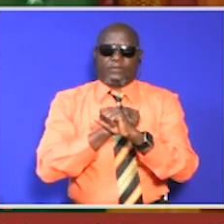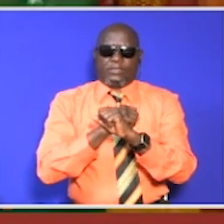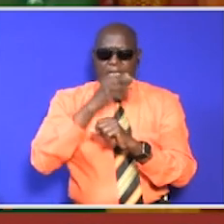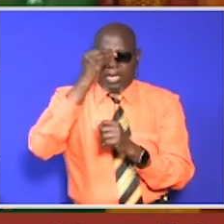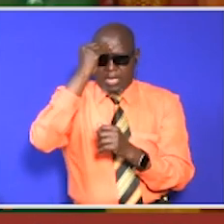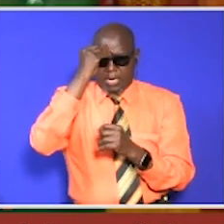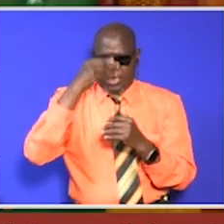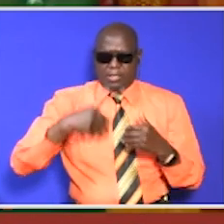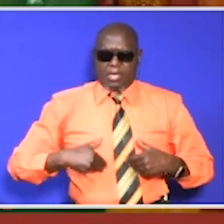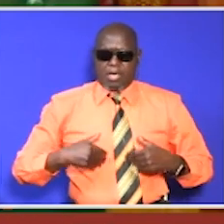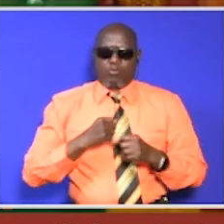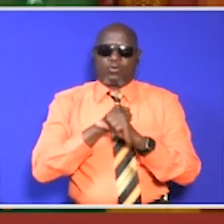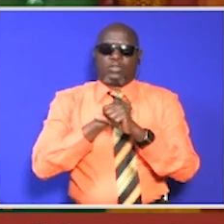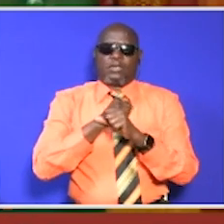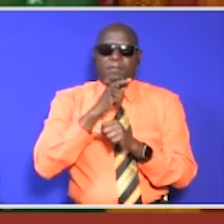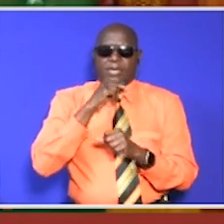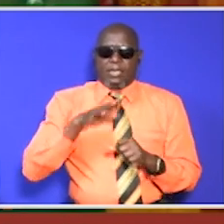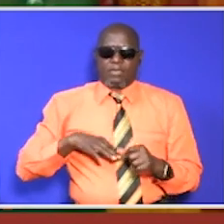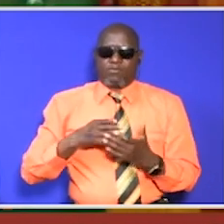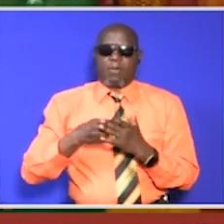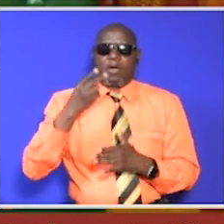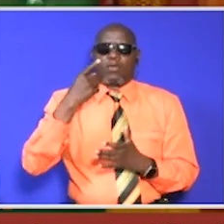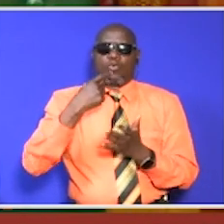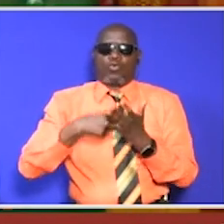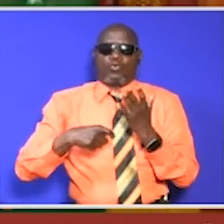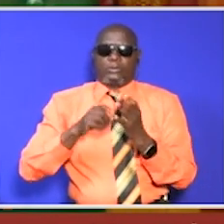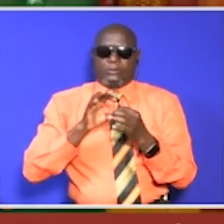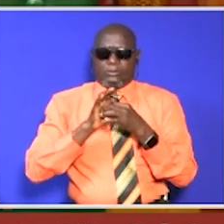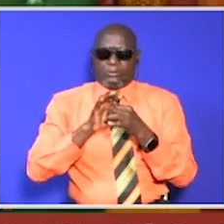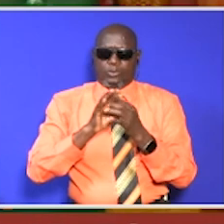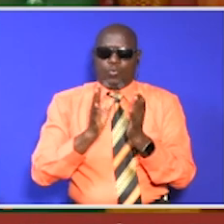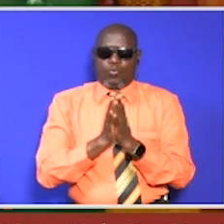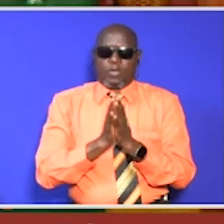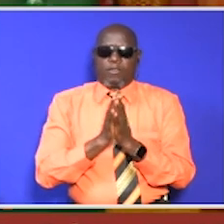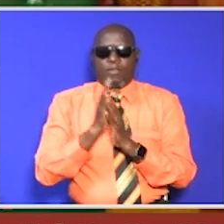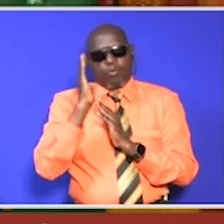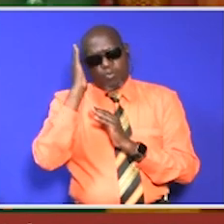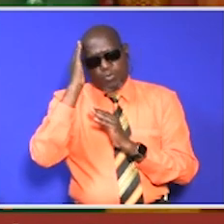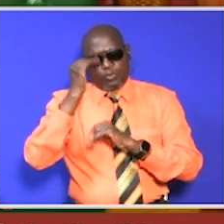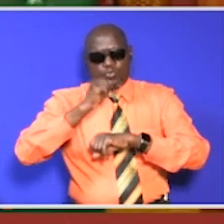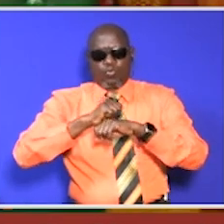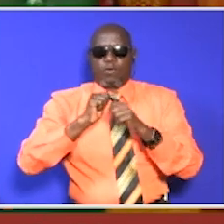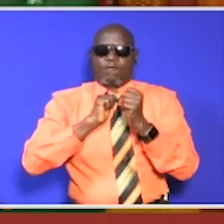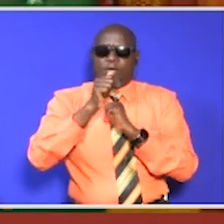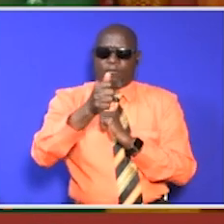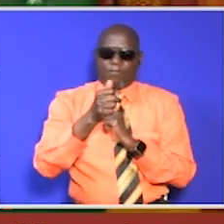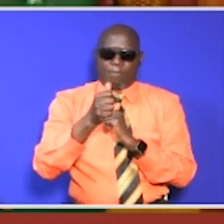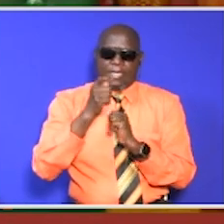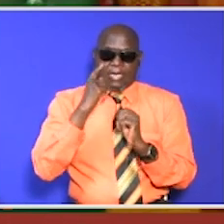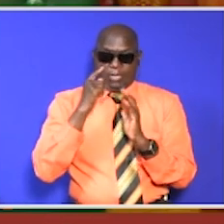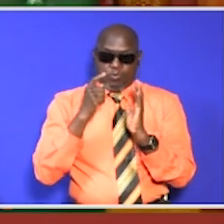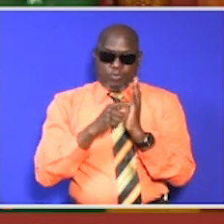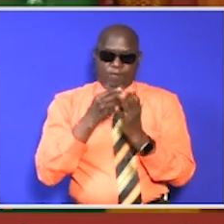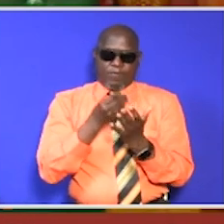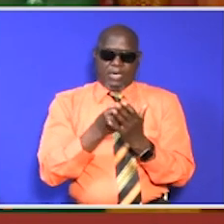and protecting parents from the high costs associated with boarding schools far away. Recognizing the